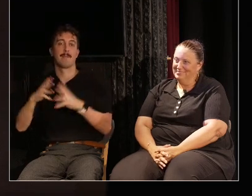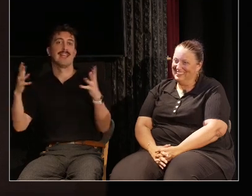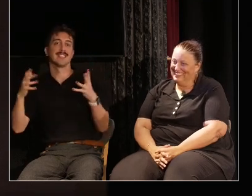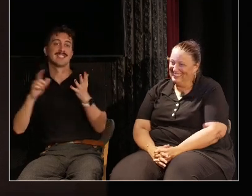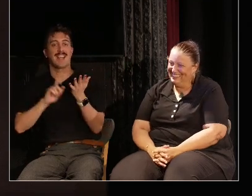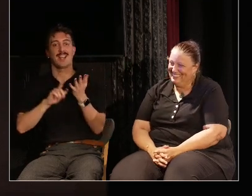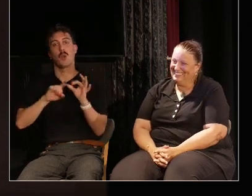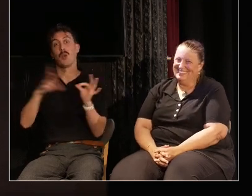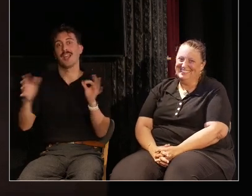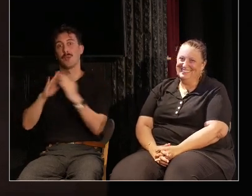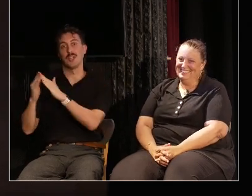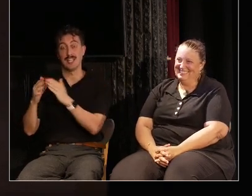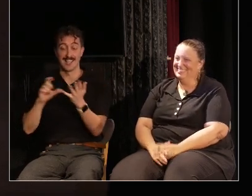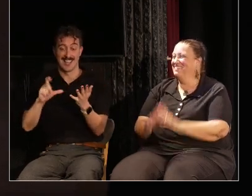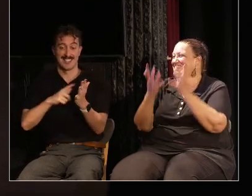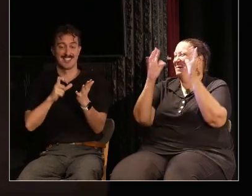it is.